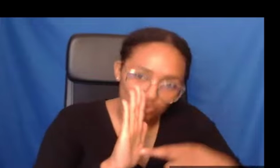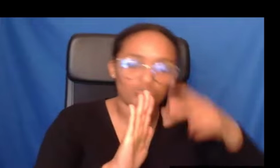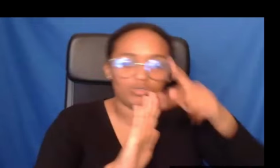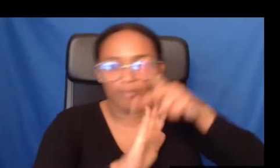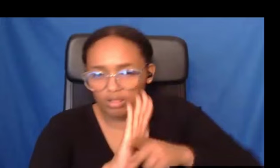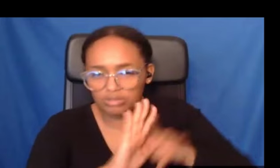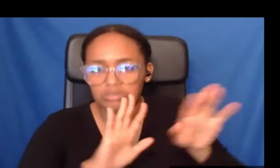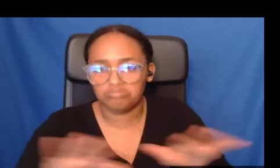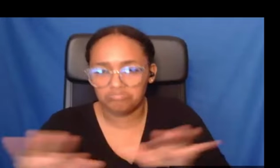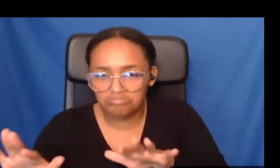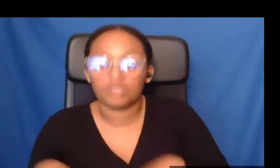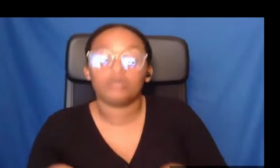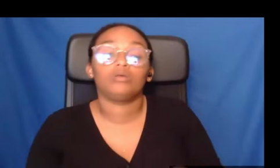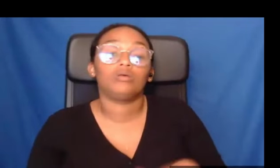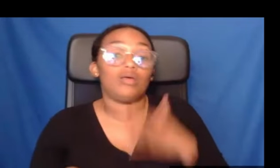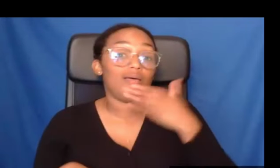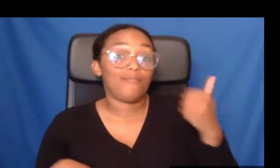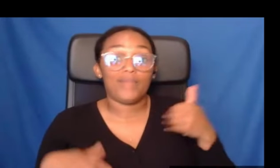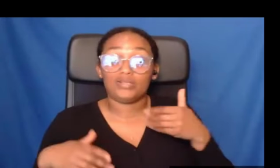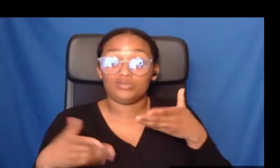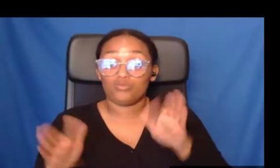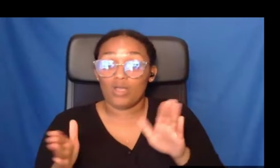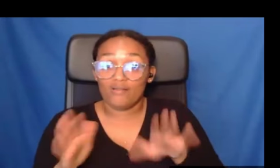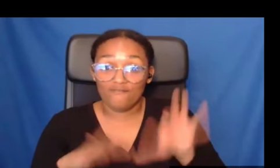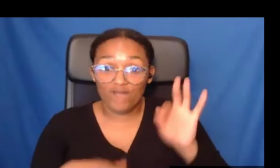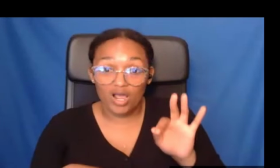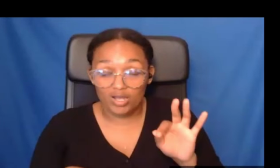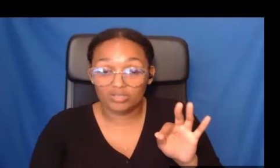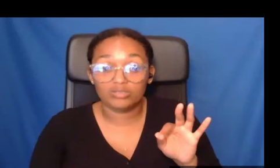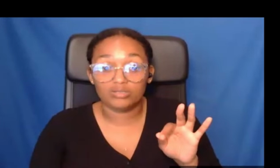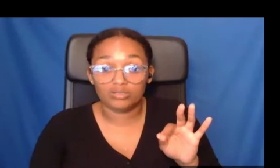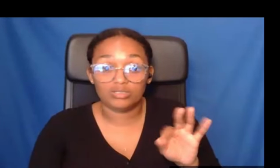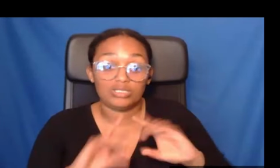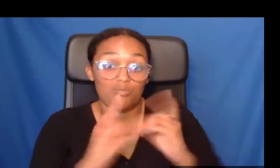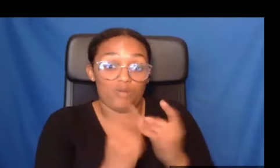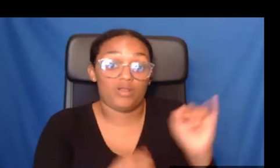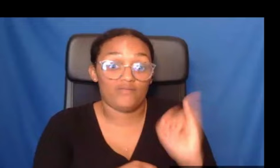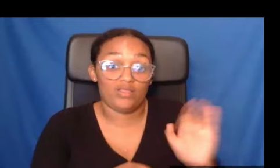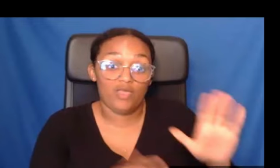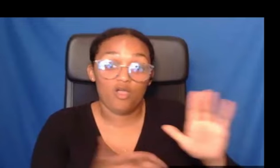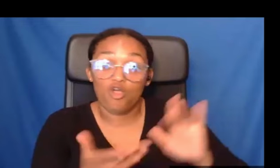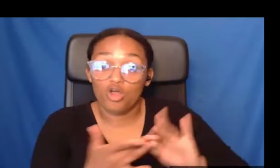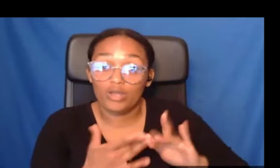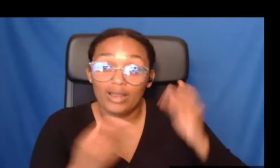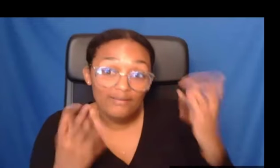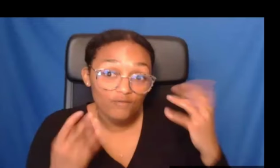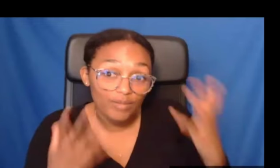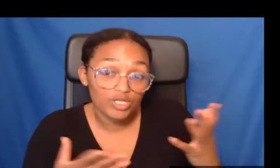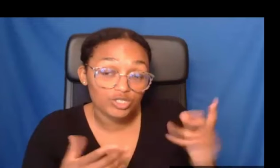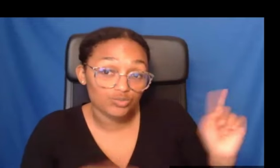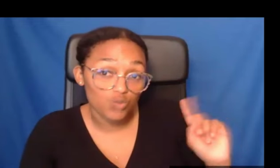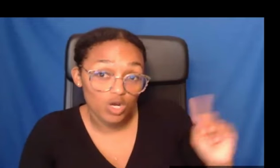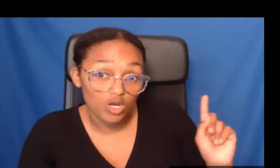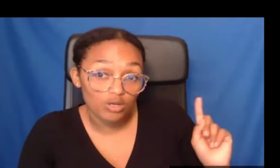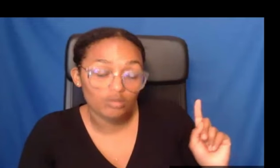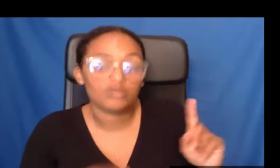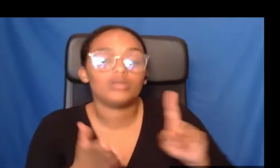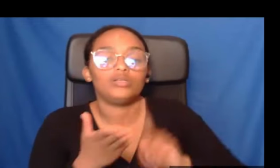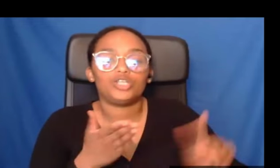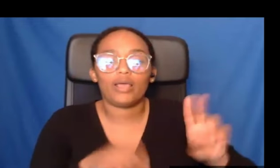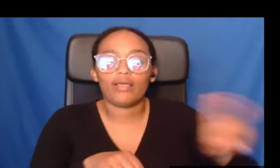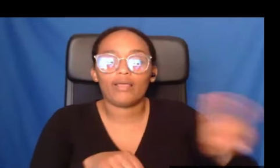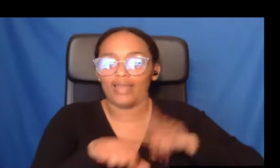find the contact information for your Department of Insurance is to check the National Association